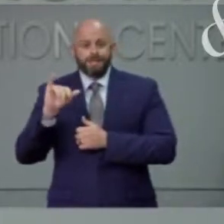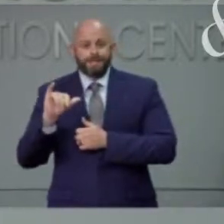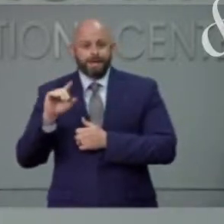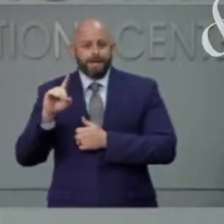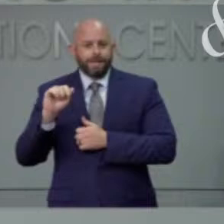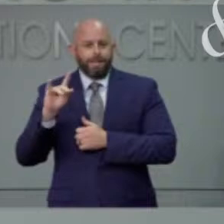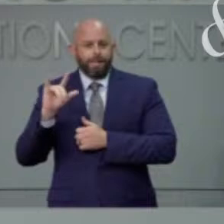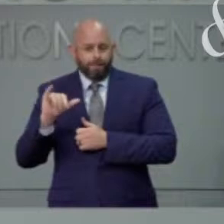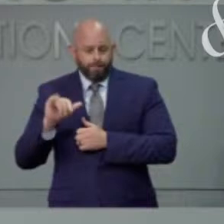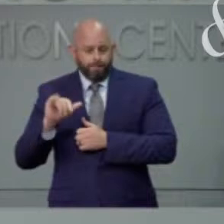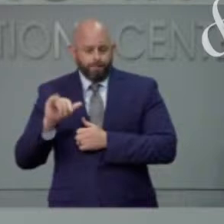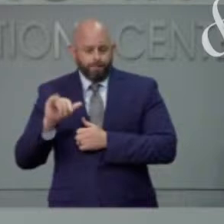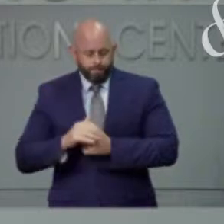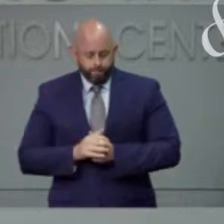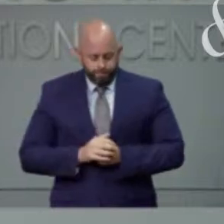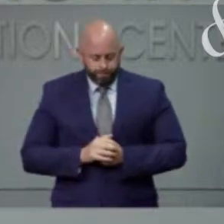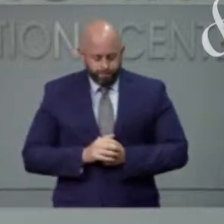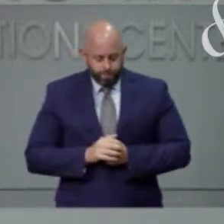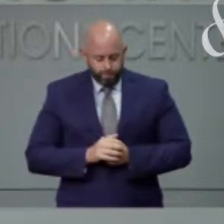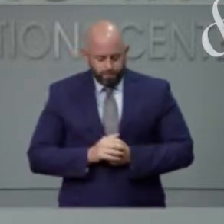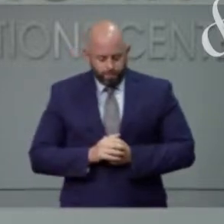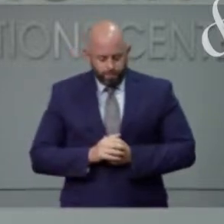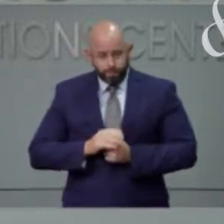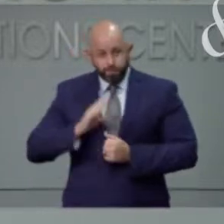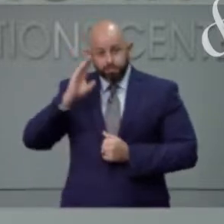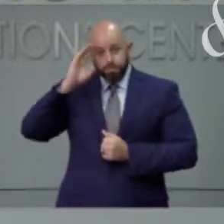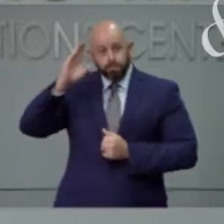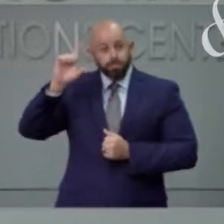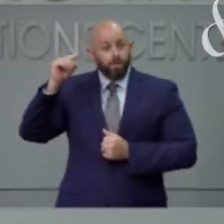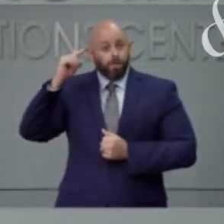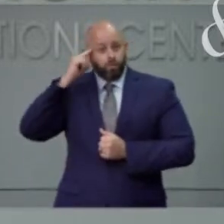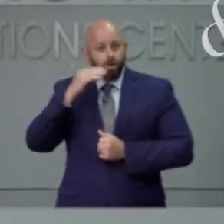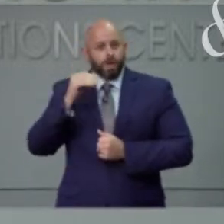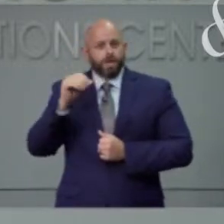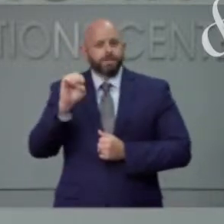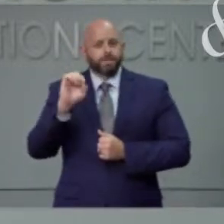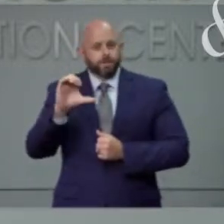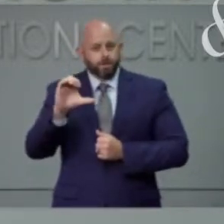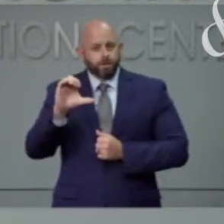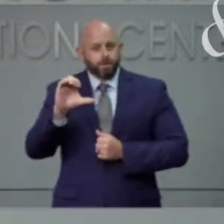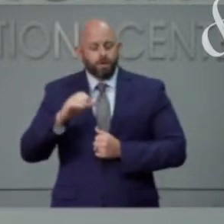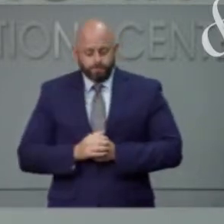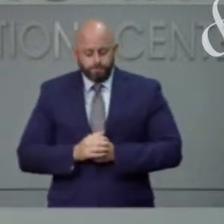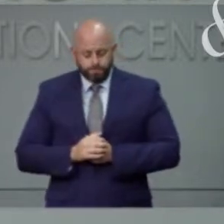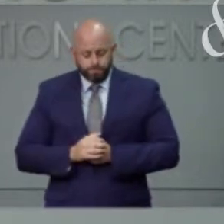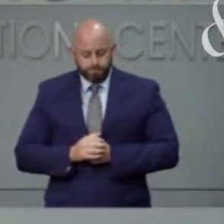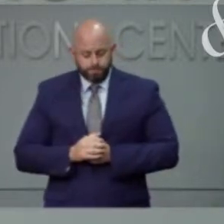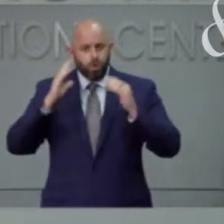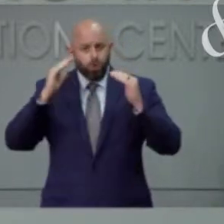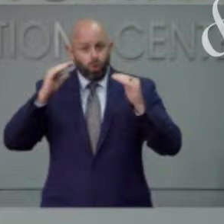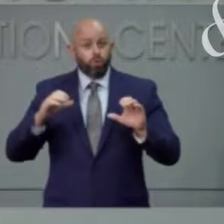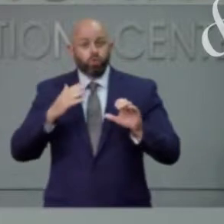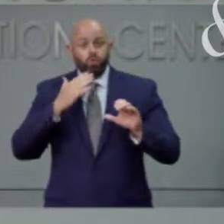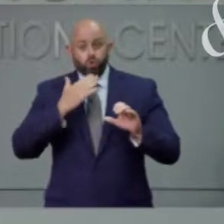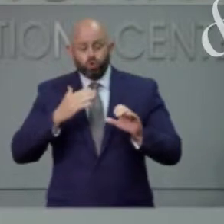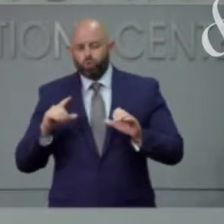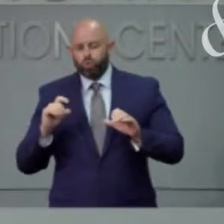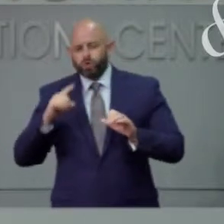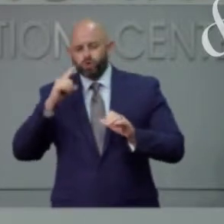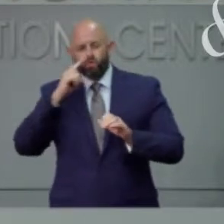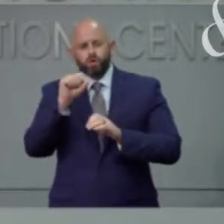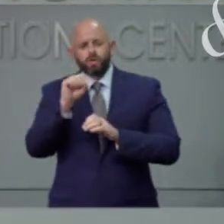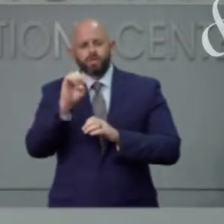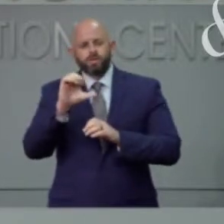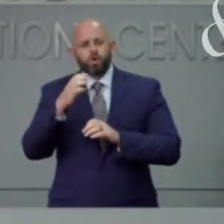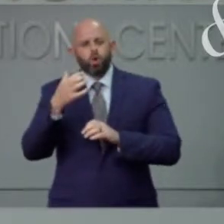Hey, Governor and Secretary Cohen. Hope you're both doing well. This question, I believe, is mostly for Secretary Cohen. Can you please speak